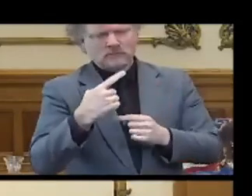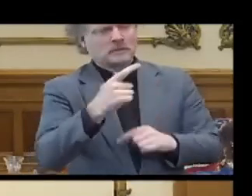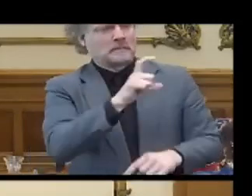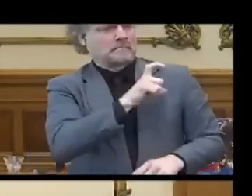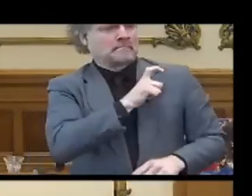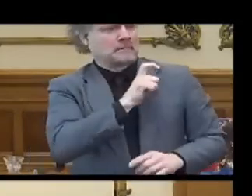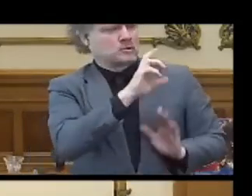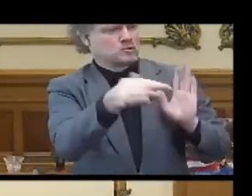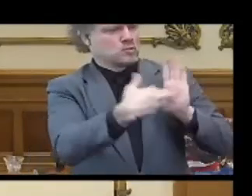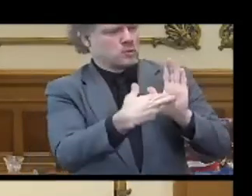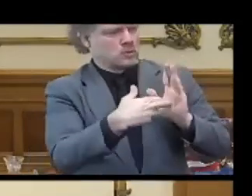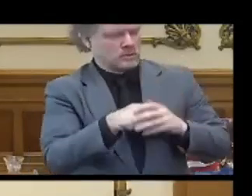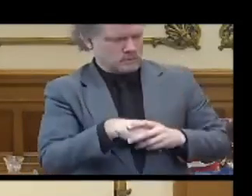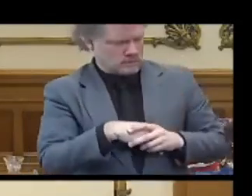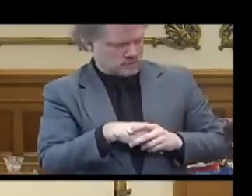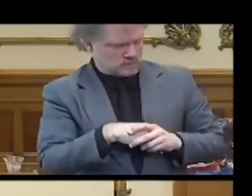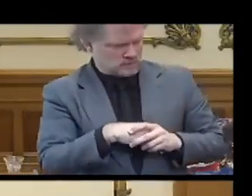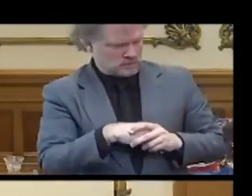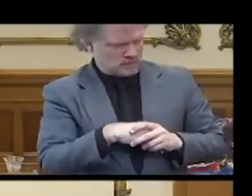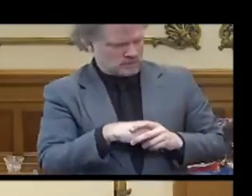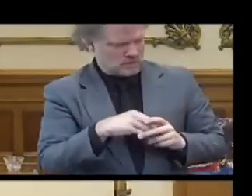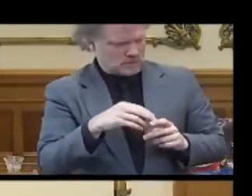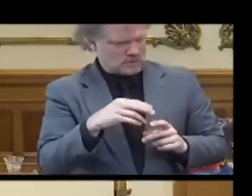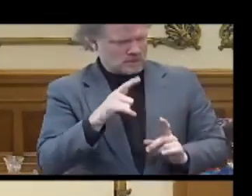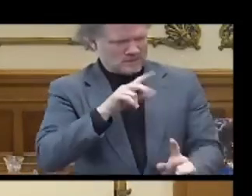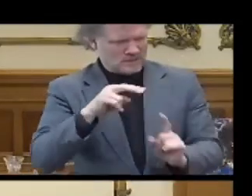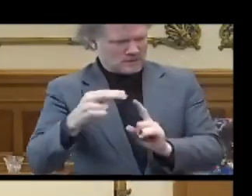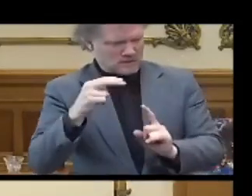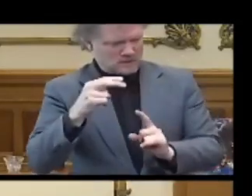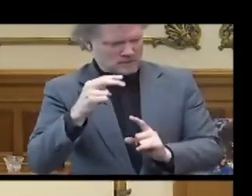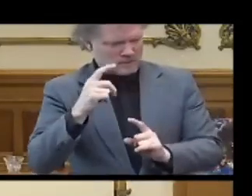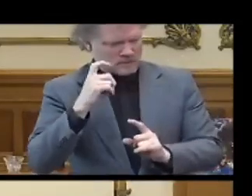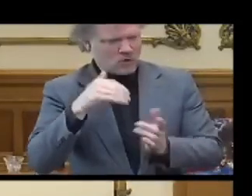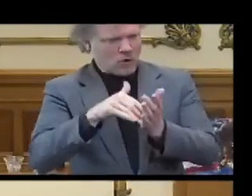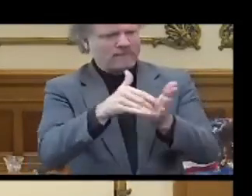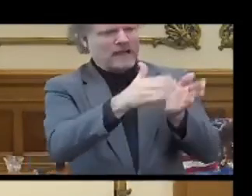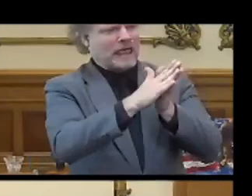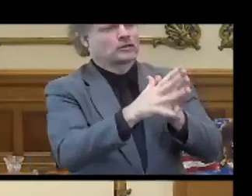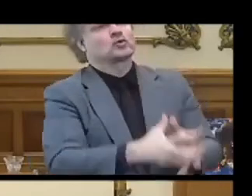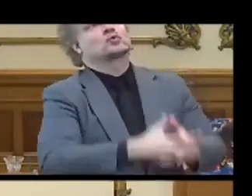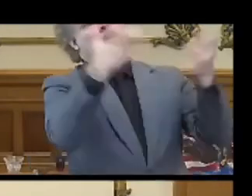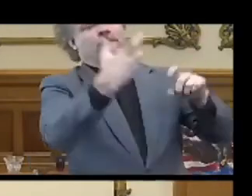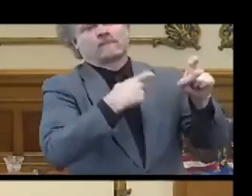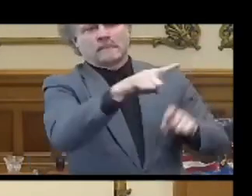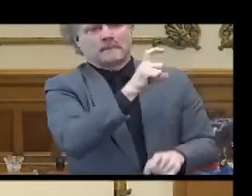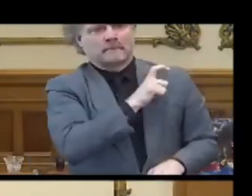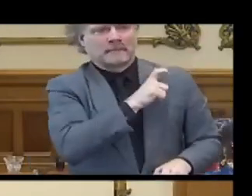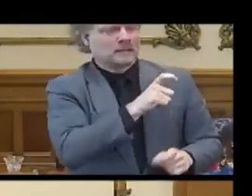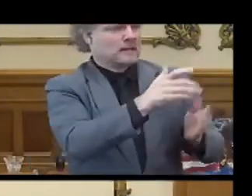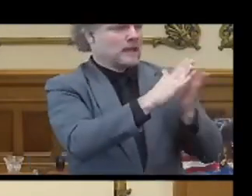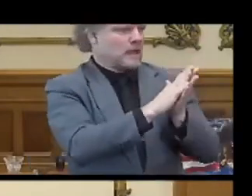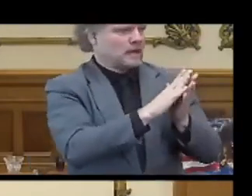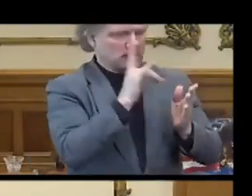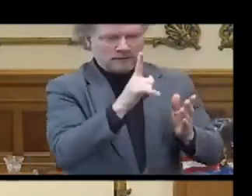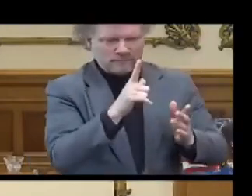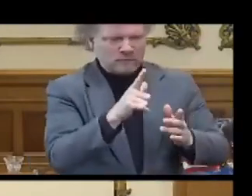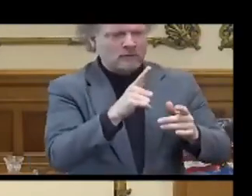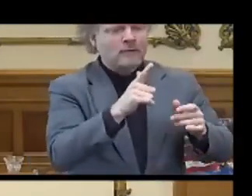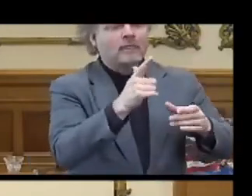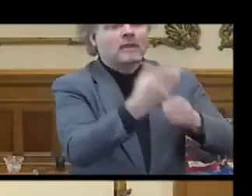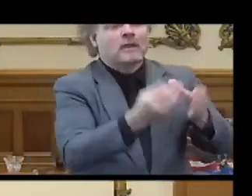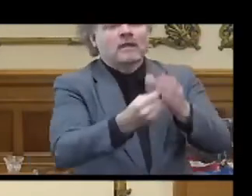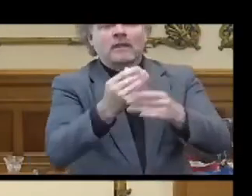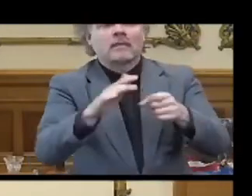should be. And one thing I've heard from all sides is that we often ask too much of police officers. They're often asked to fill in the immediate gaps where the